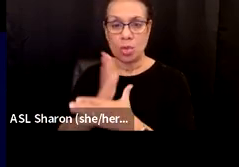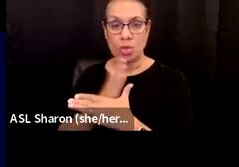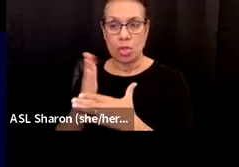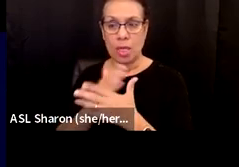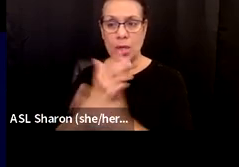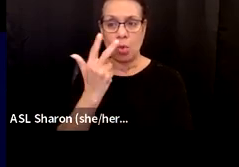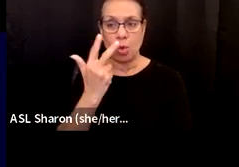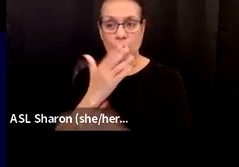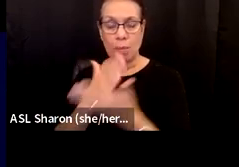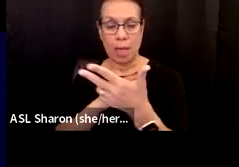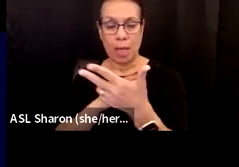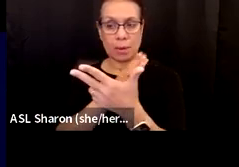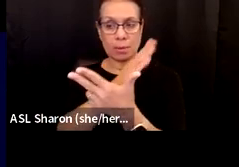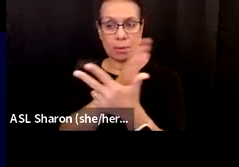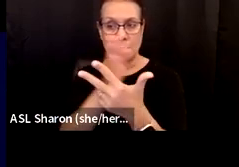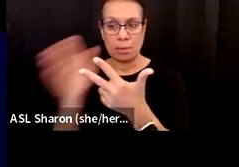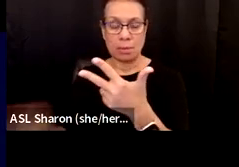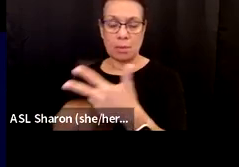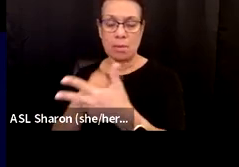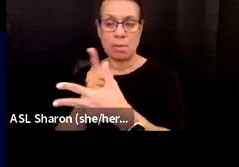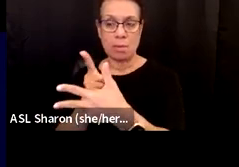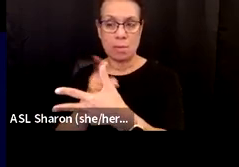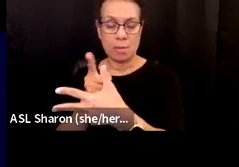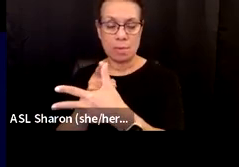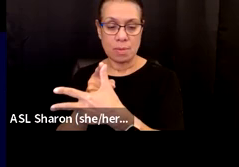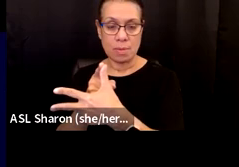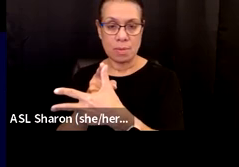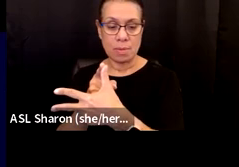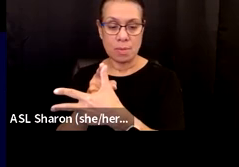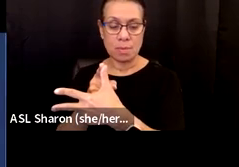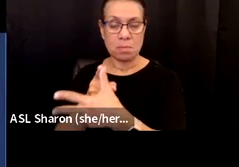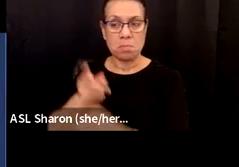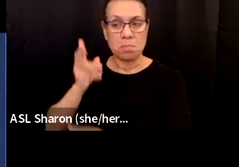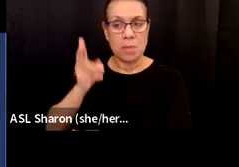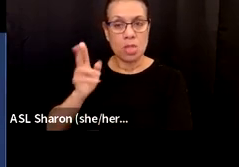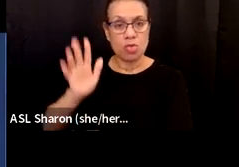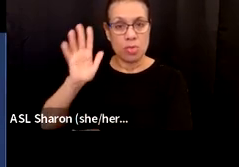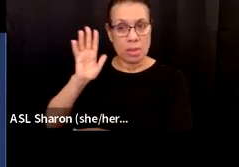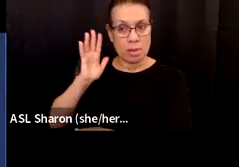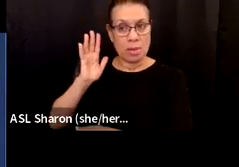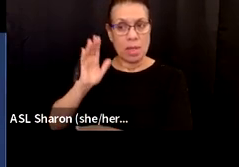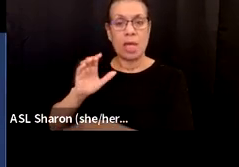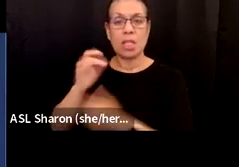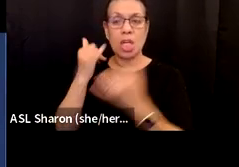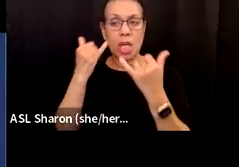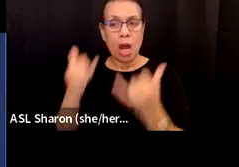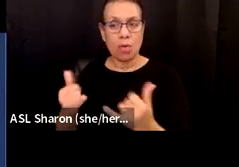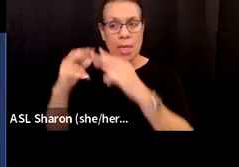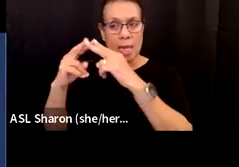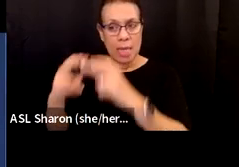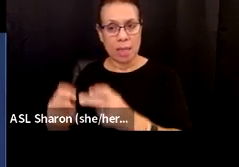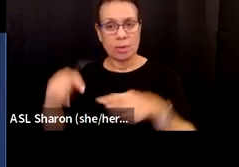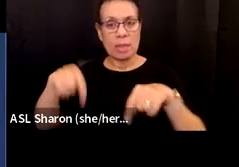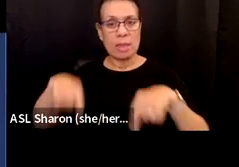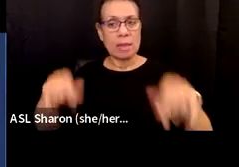components to it um the first is to share historical and current analysis of what we've done as a system